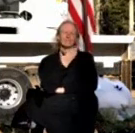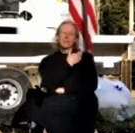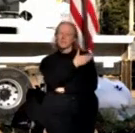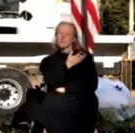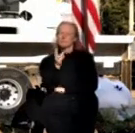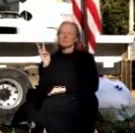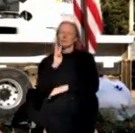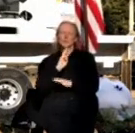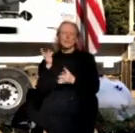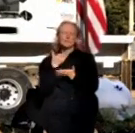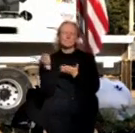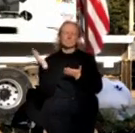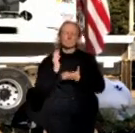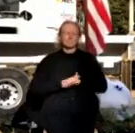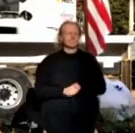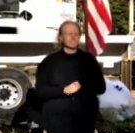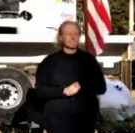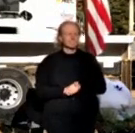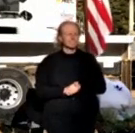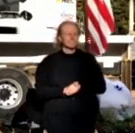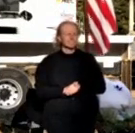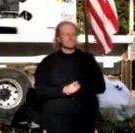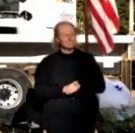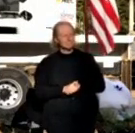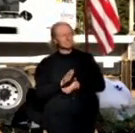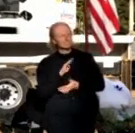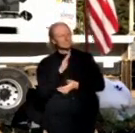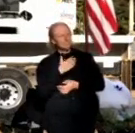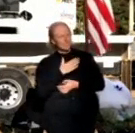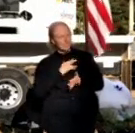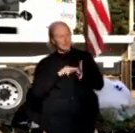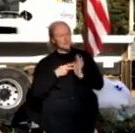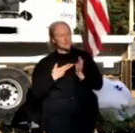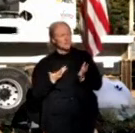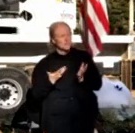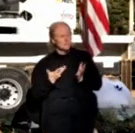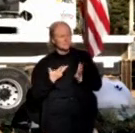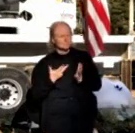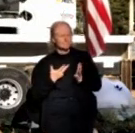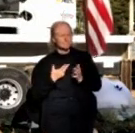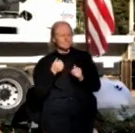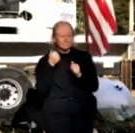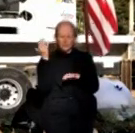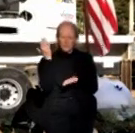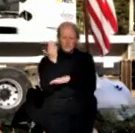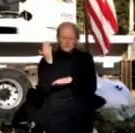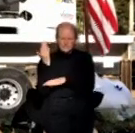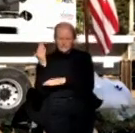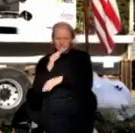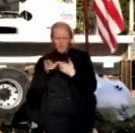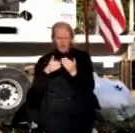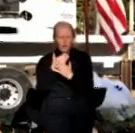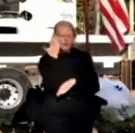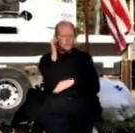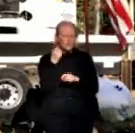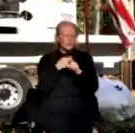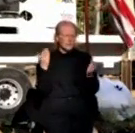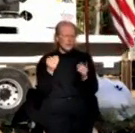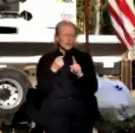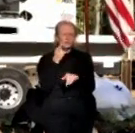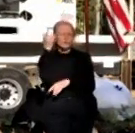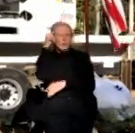west. And I said, "Ma'am, my intentions are to cut every tree from here to